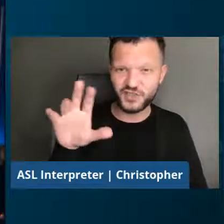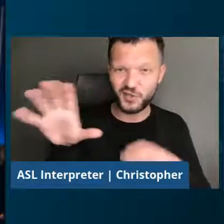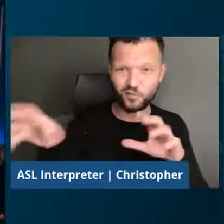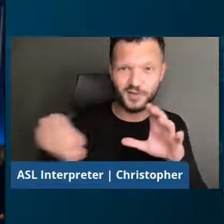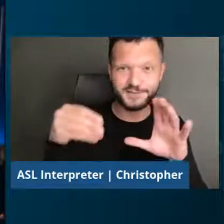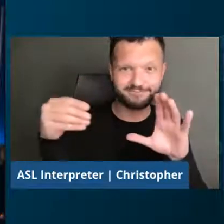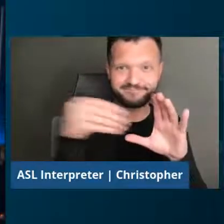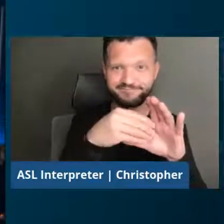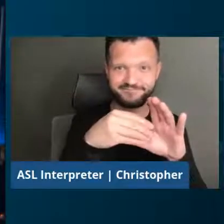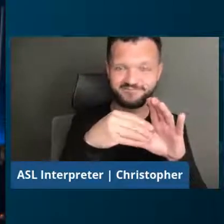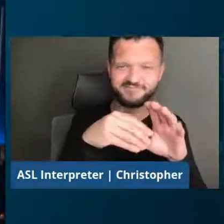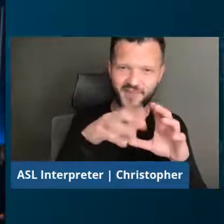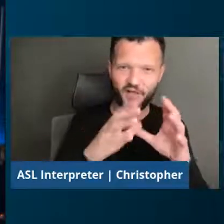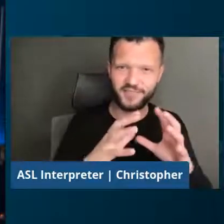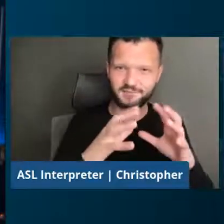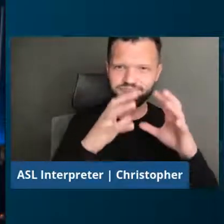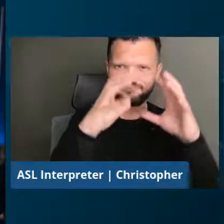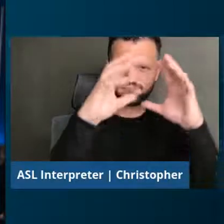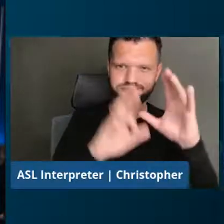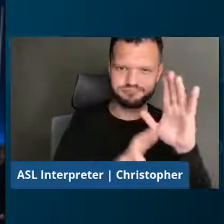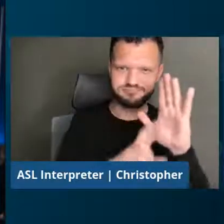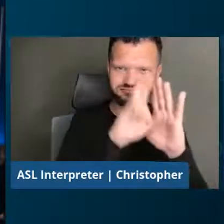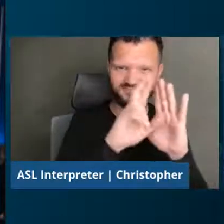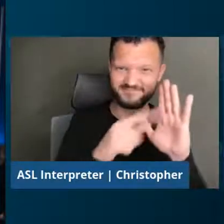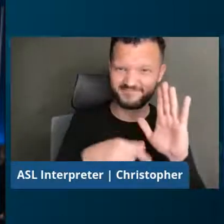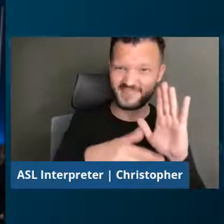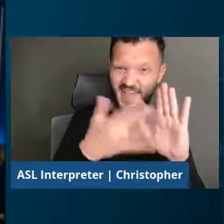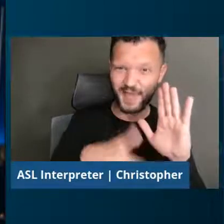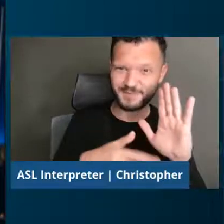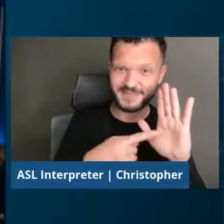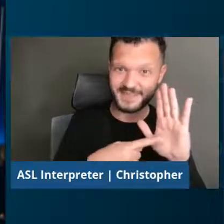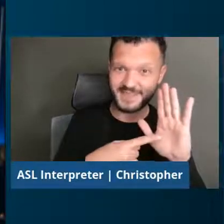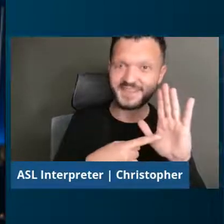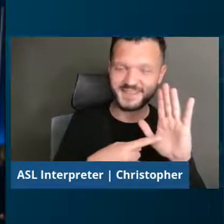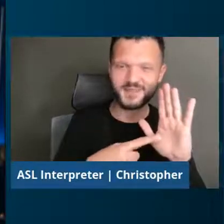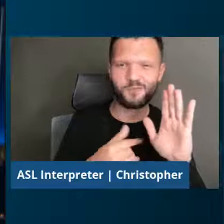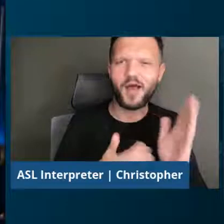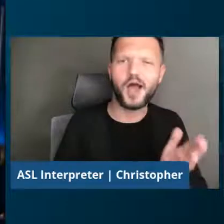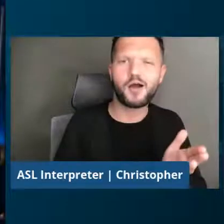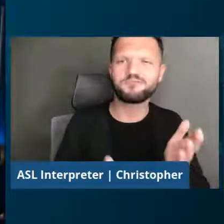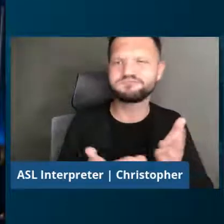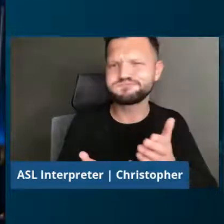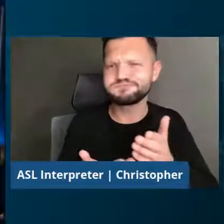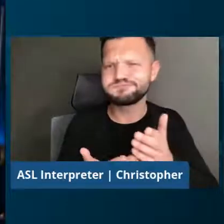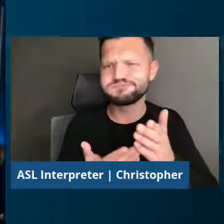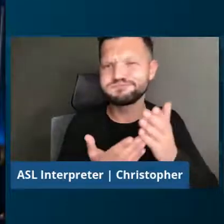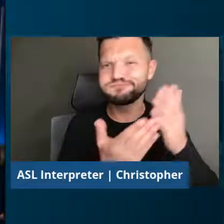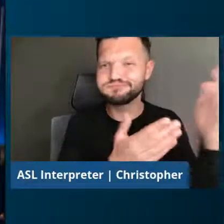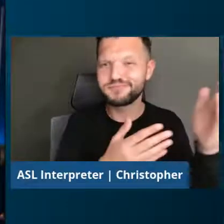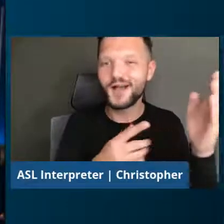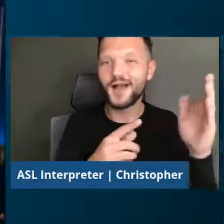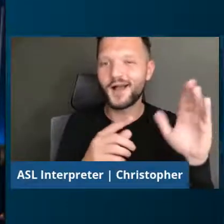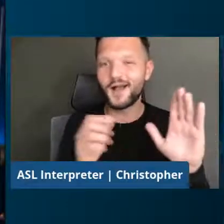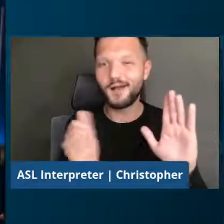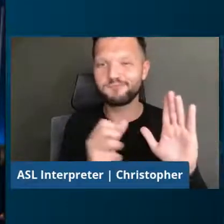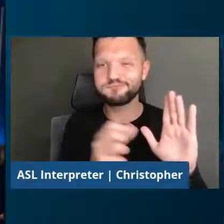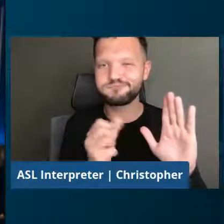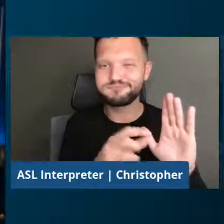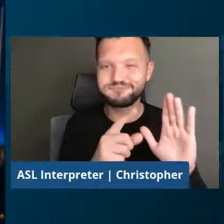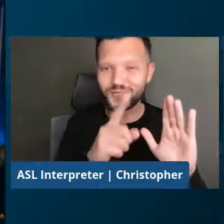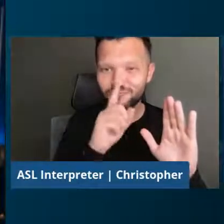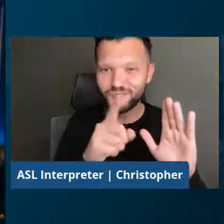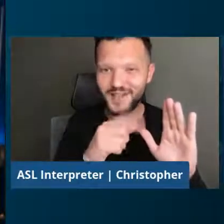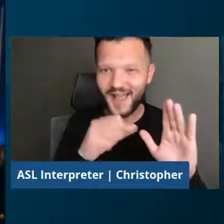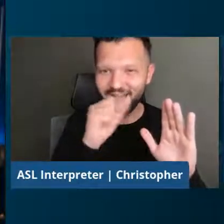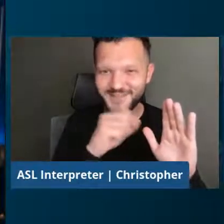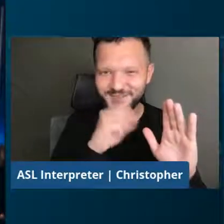decided, okay, it's an empty freezer. We're flying it up anyway. So they decided to actually send them up with the real thing